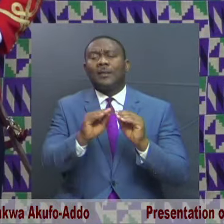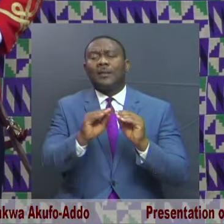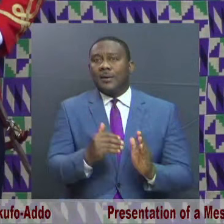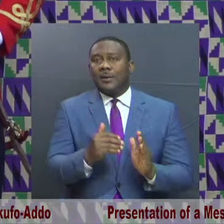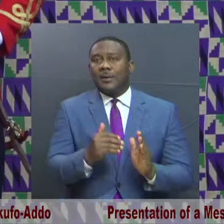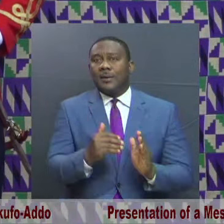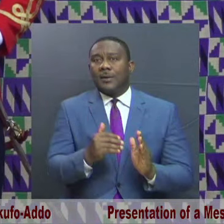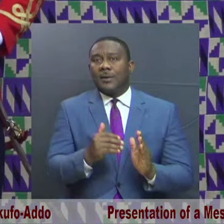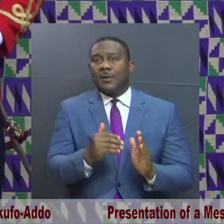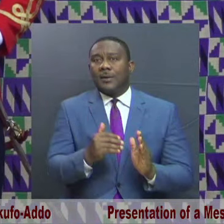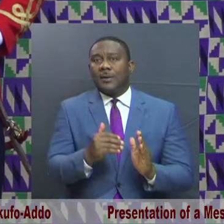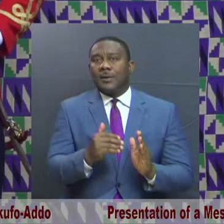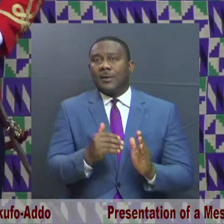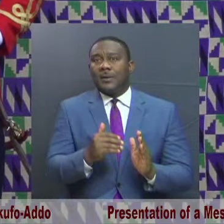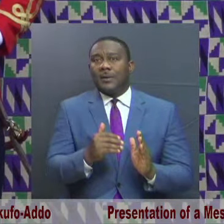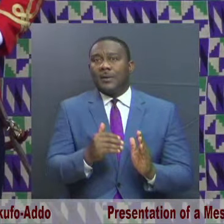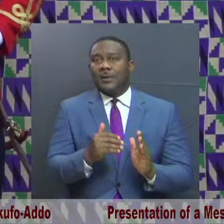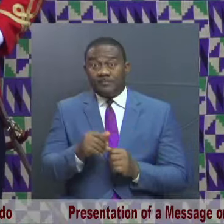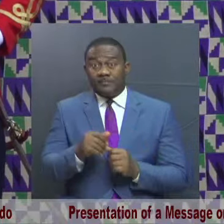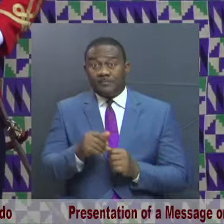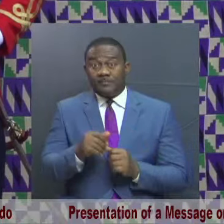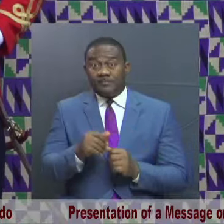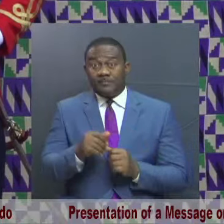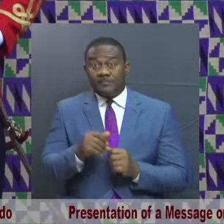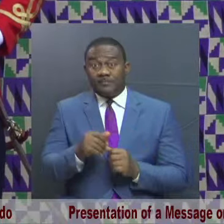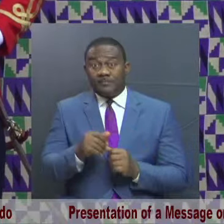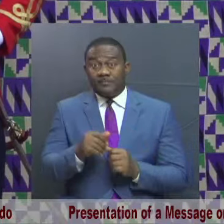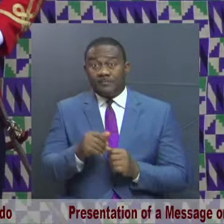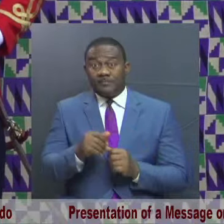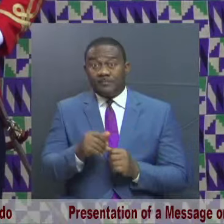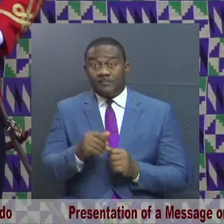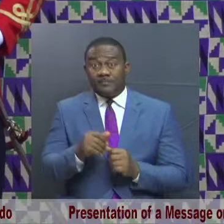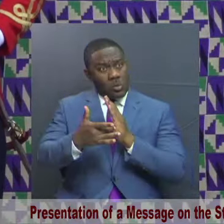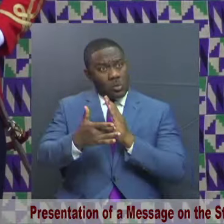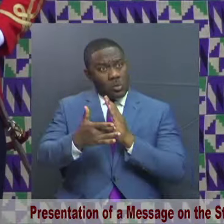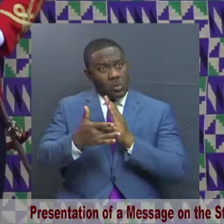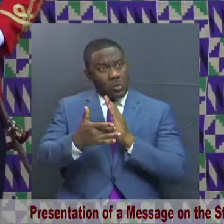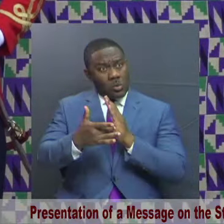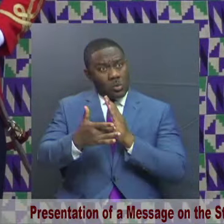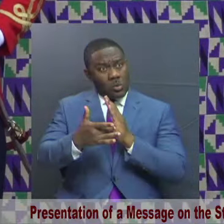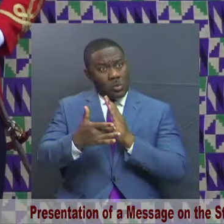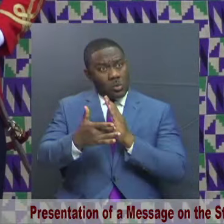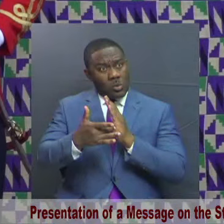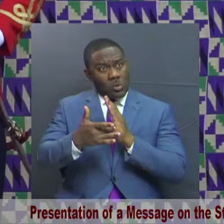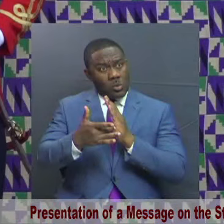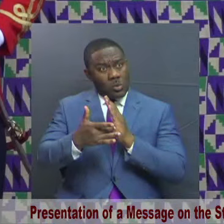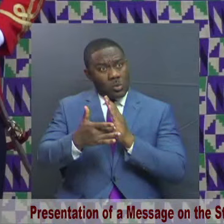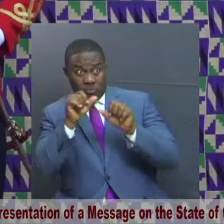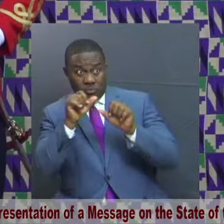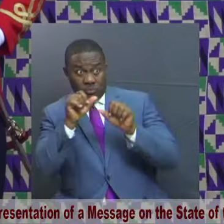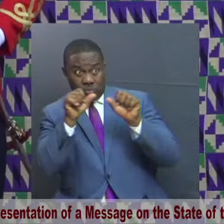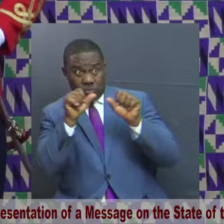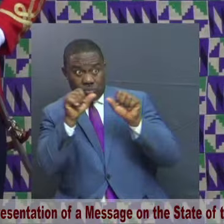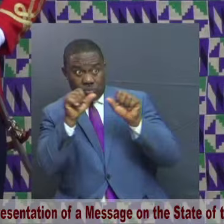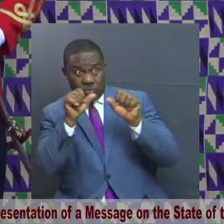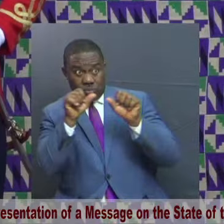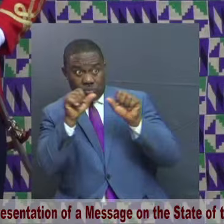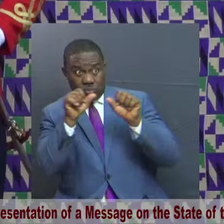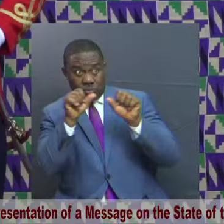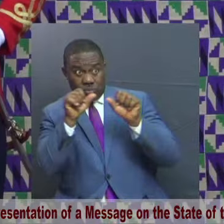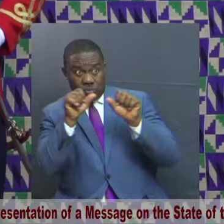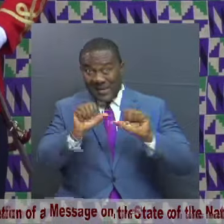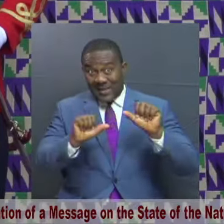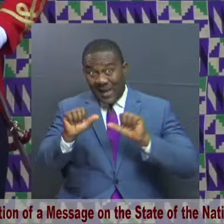Pathways such as Aviation and Aeros space science biomed science